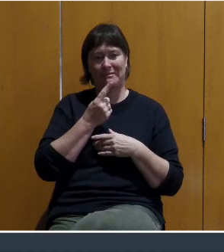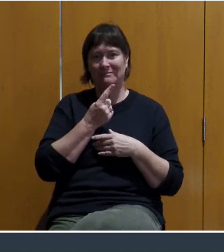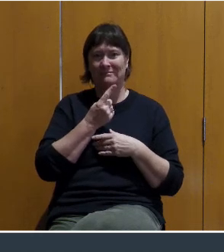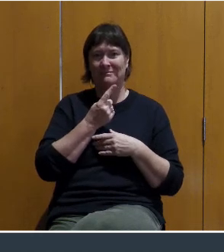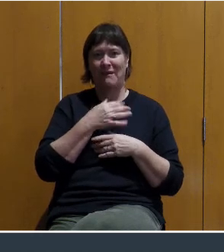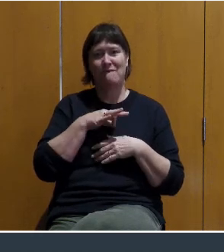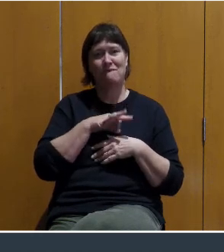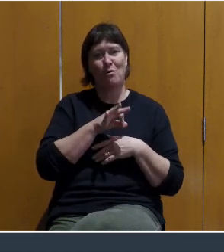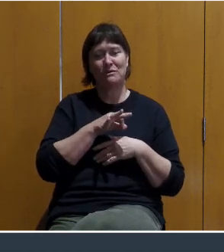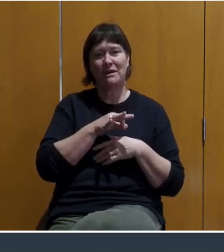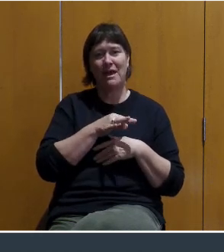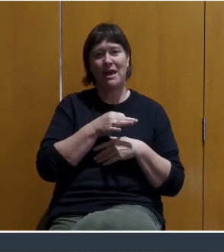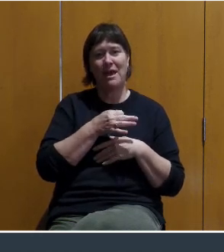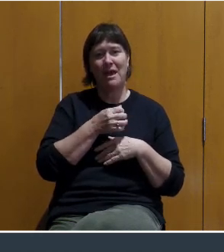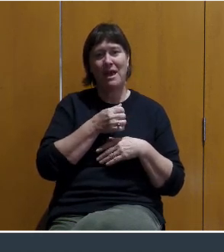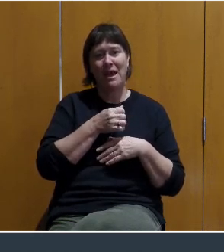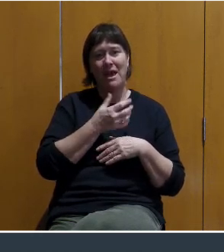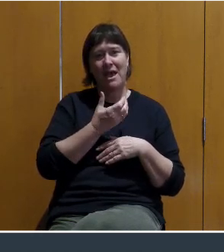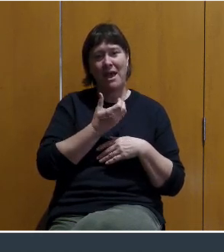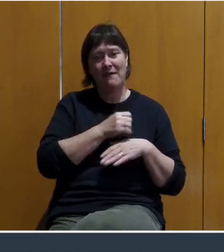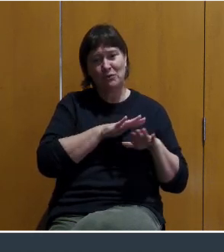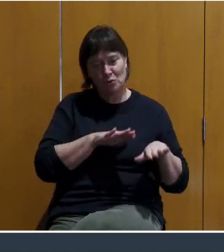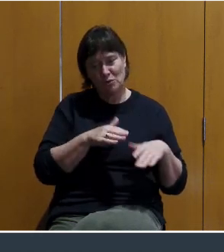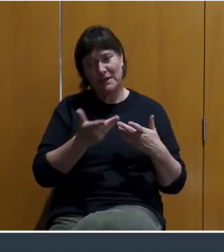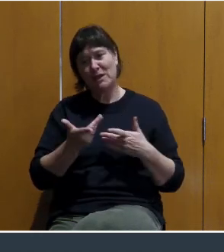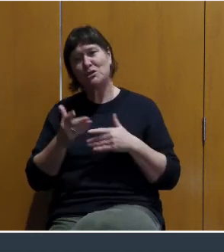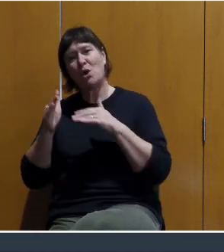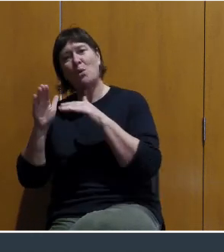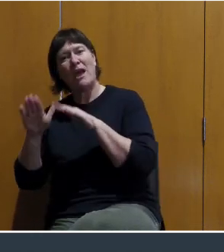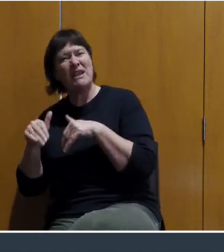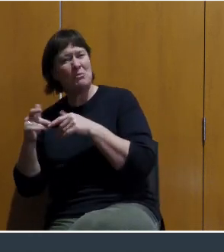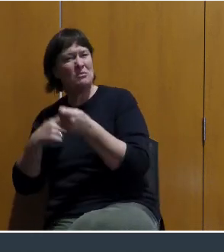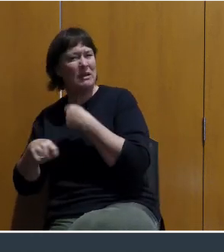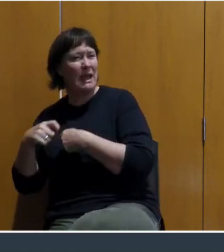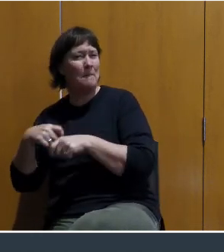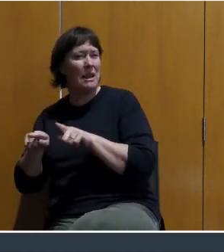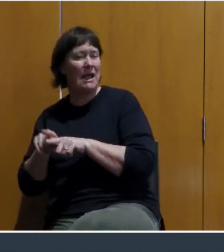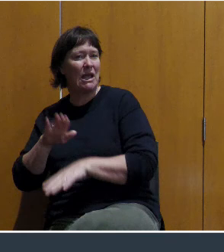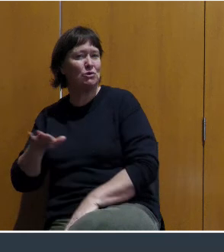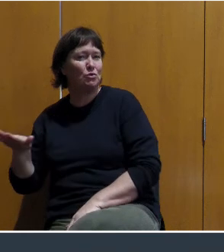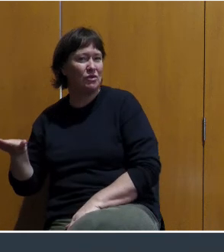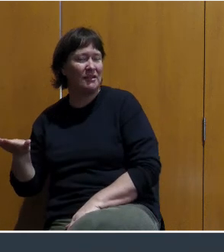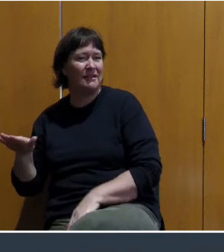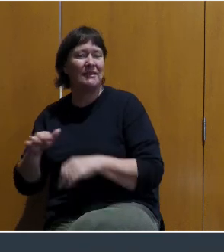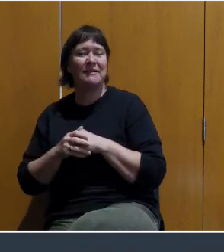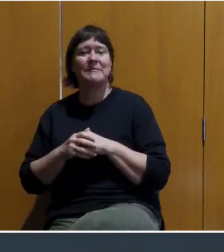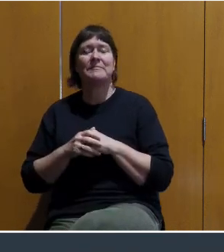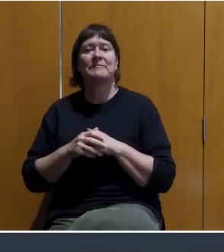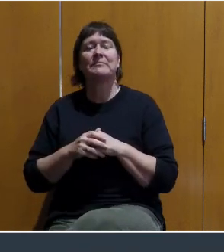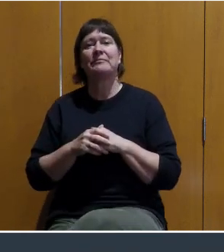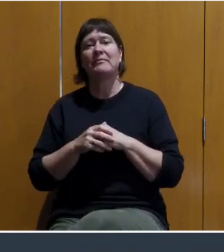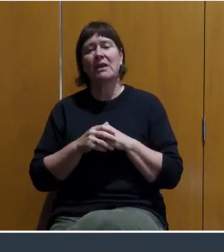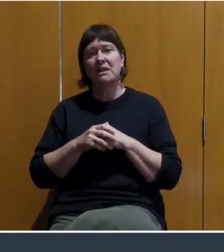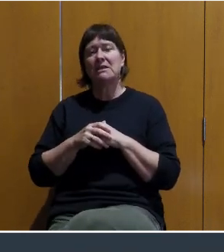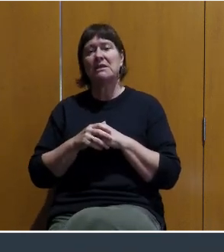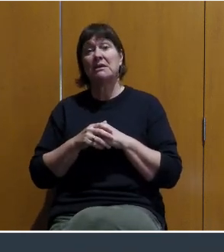And my main points that I kind of wanted to discuss today actually involve the points that actually Alison was making at the end of